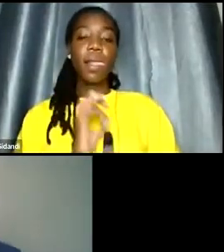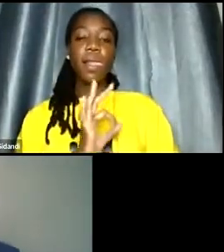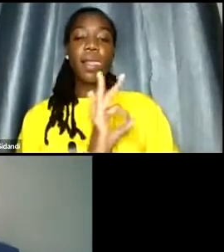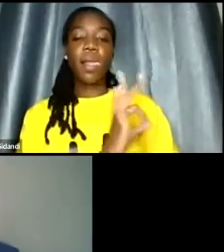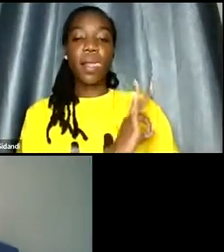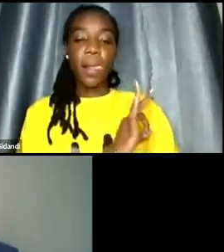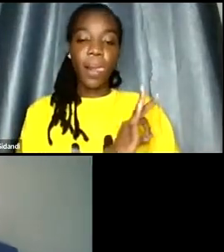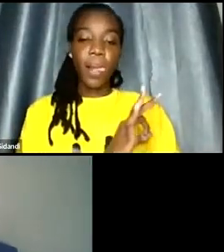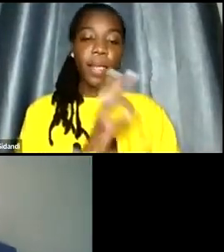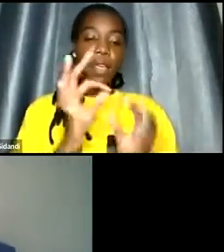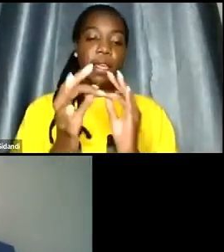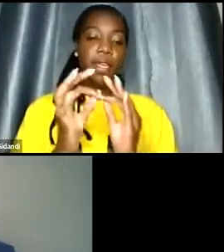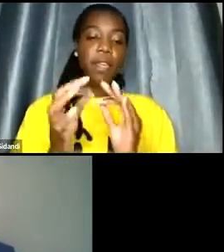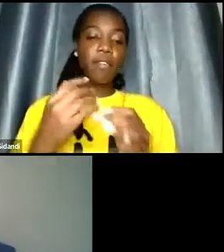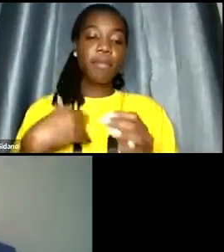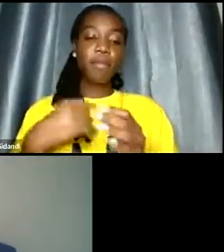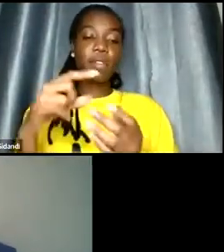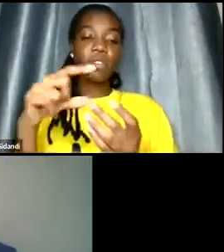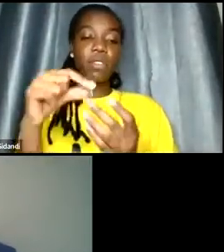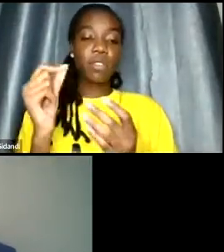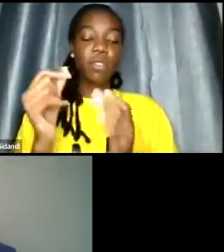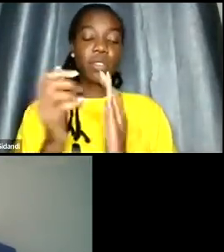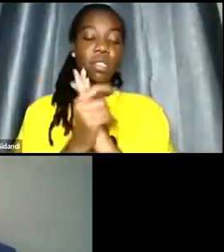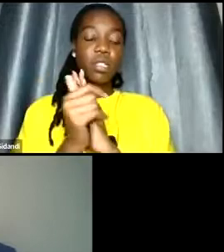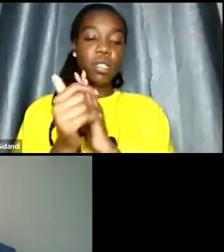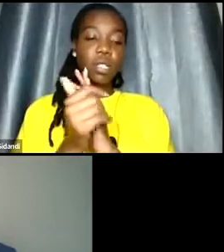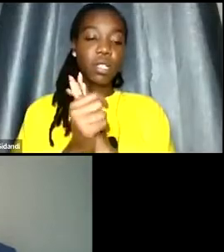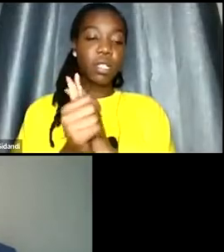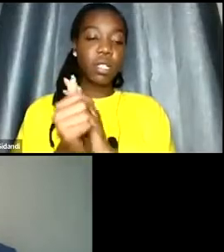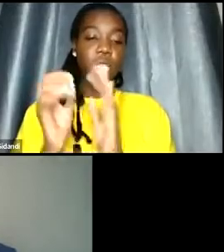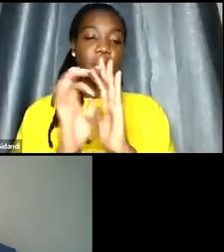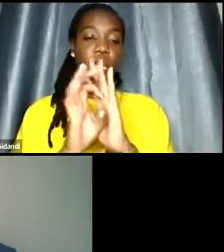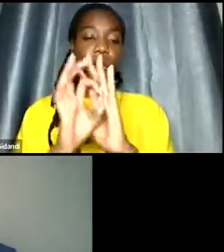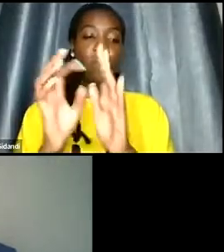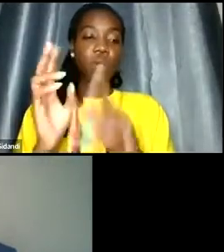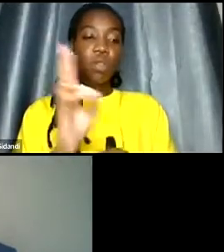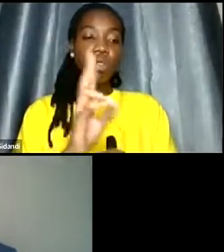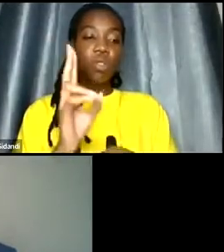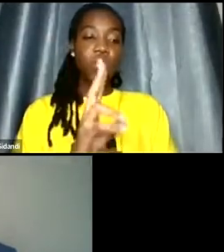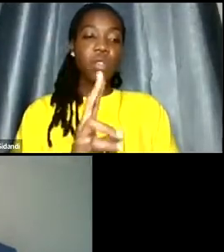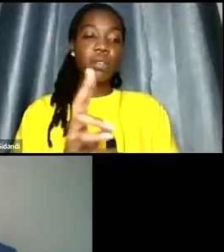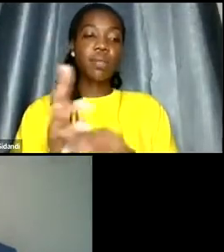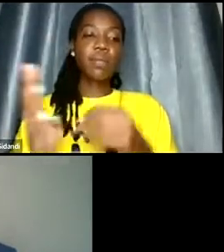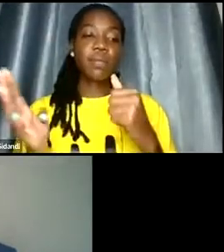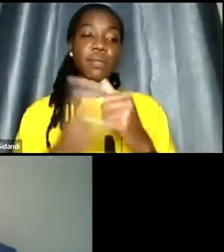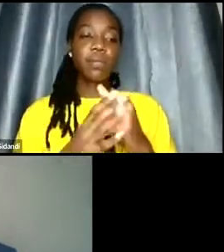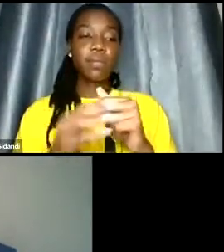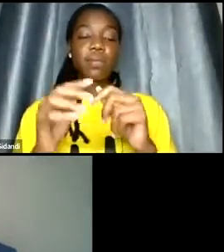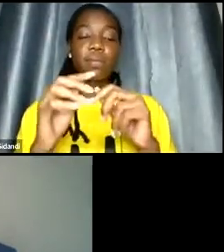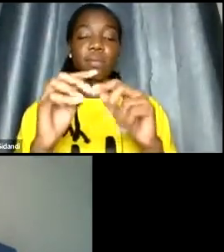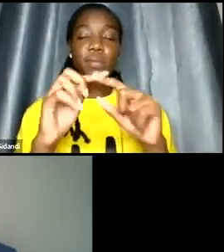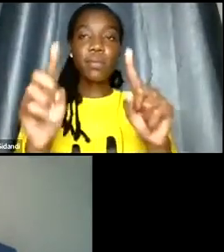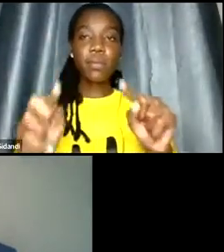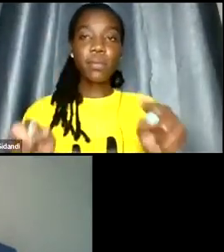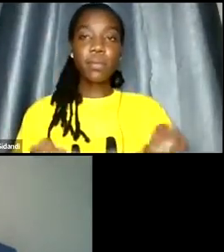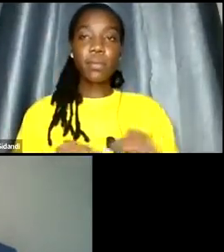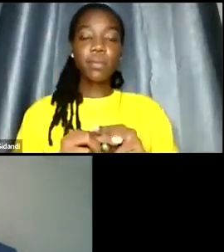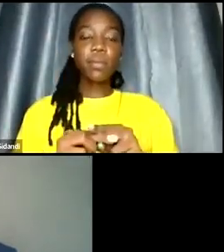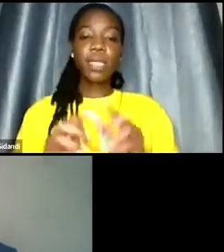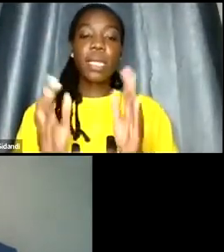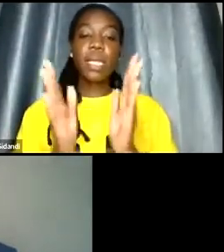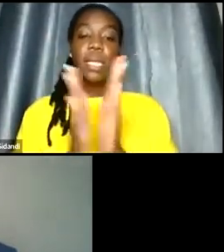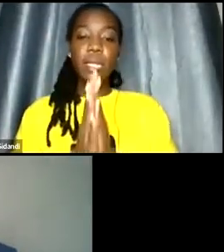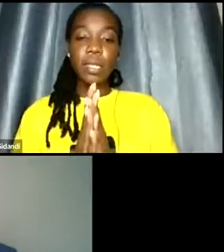calibrate talent, if I chose, for example, to use a 9-grid box? And then